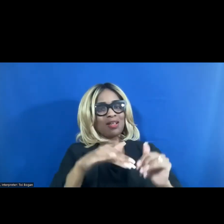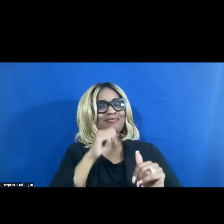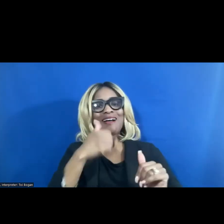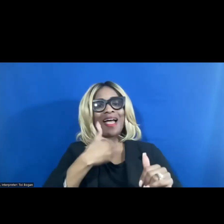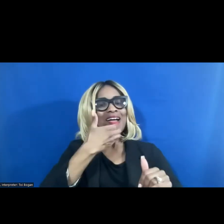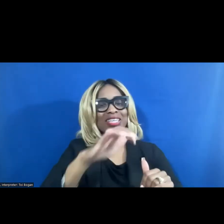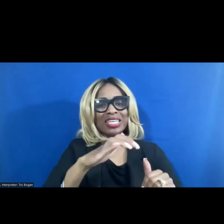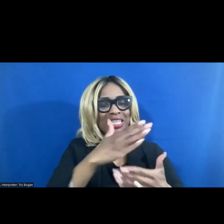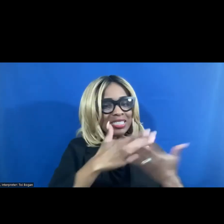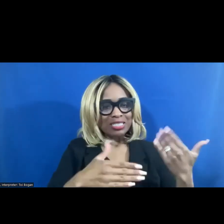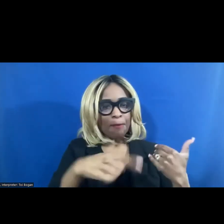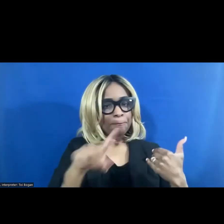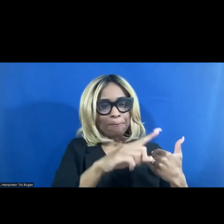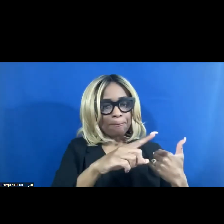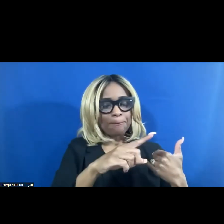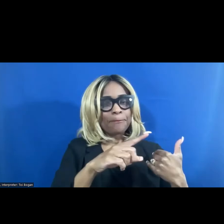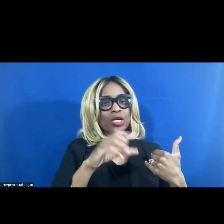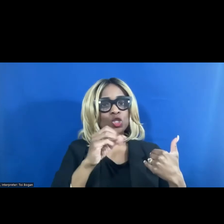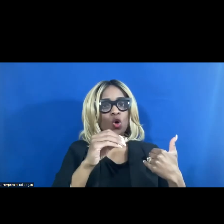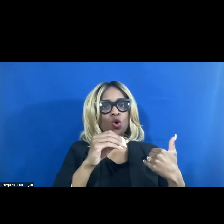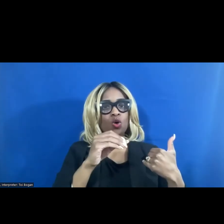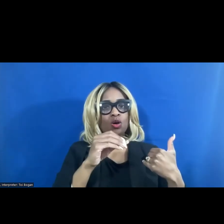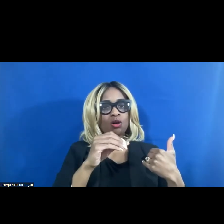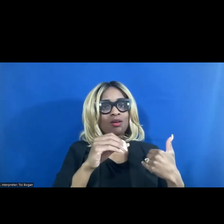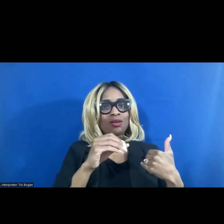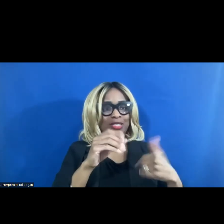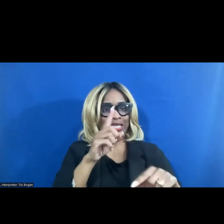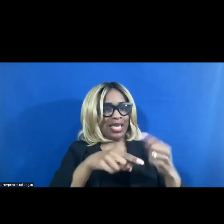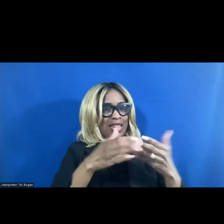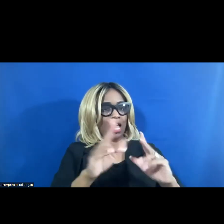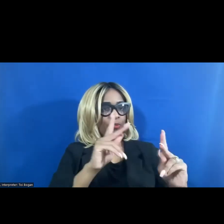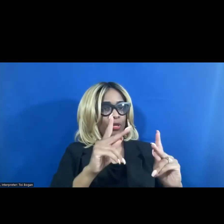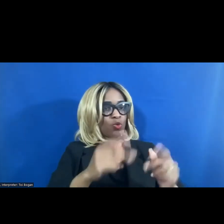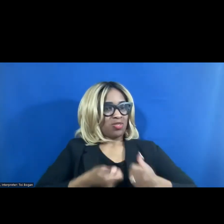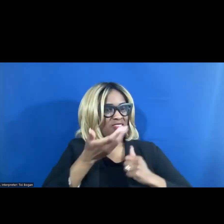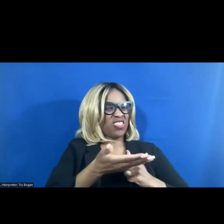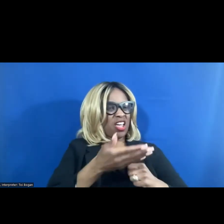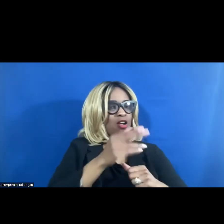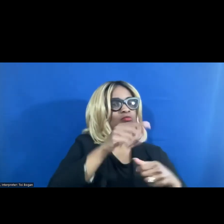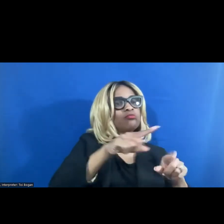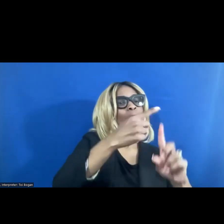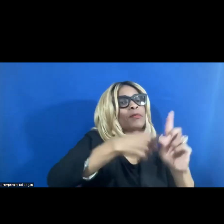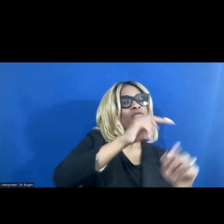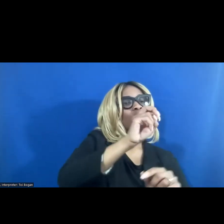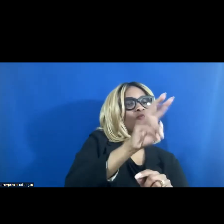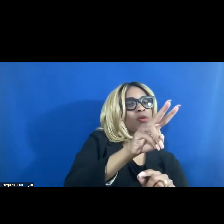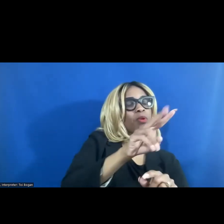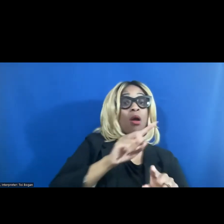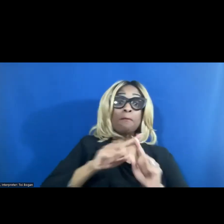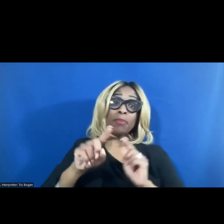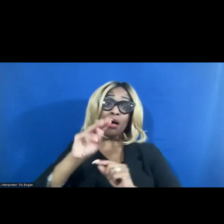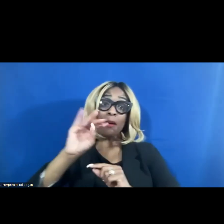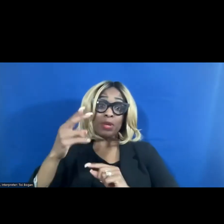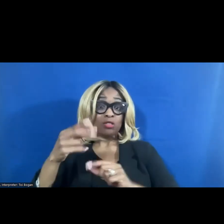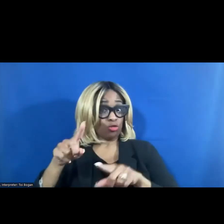heat. So you're not licensed to have somebody in there, say, in November. But, in Michigan, even in summer months, we